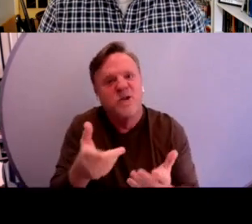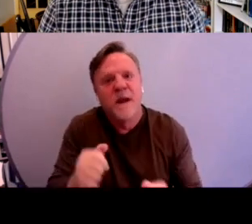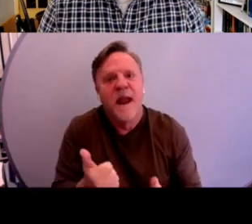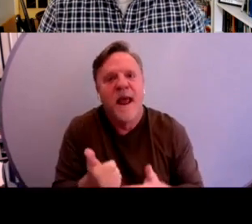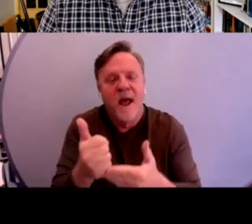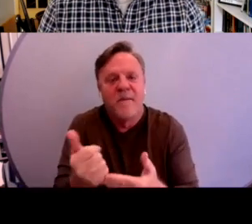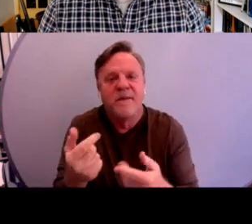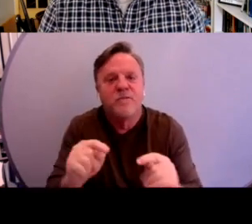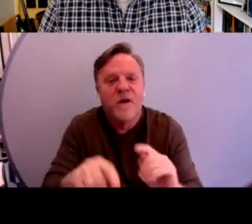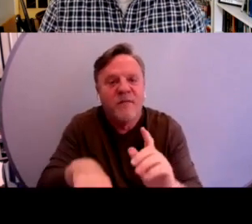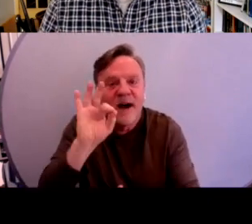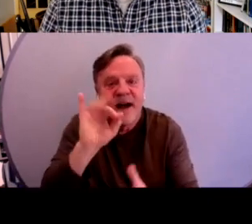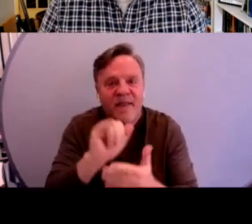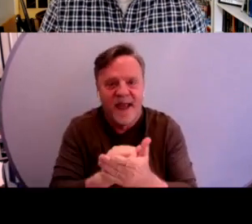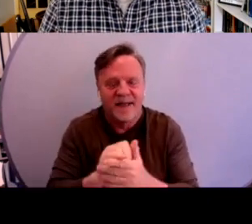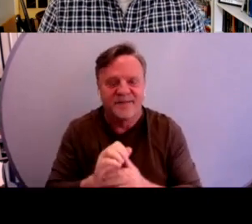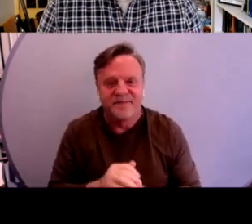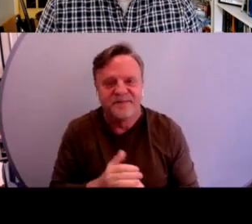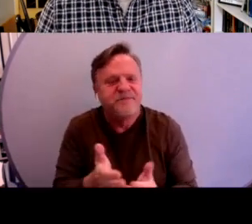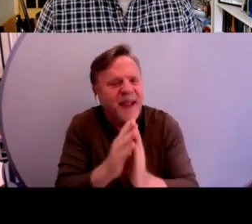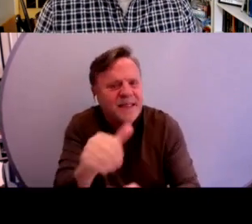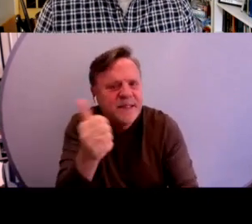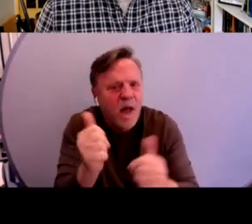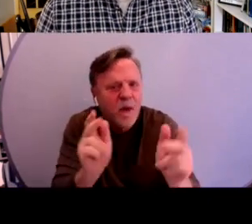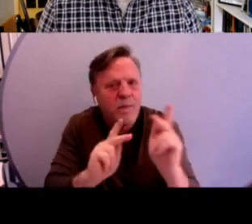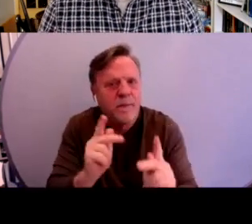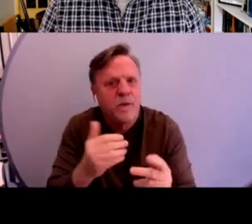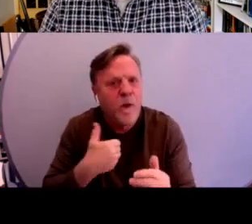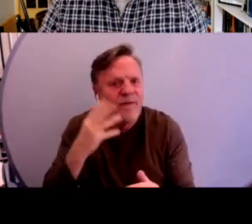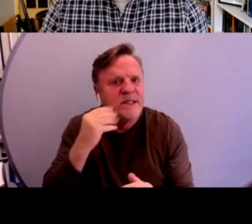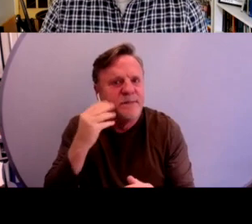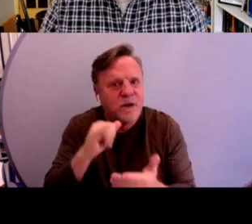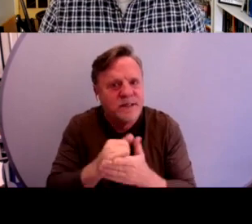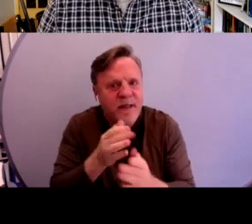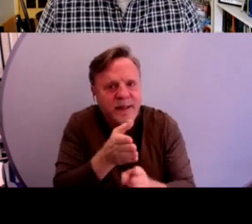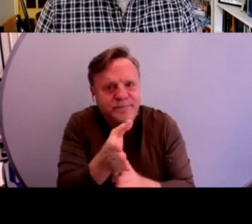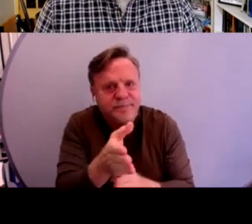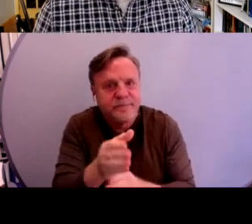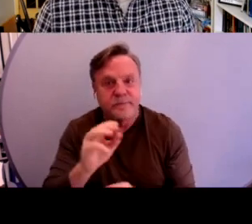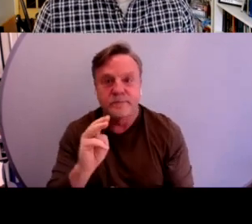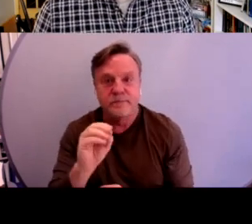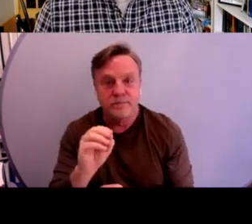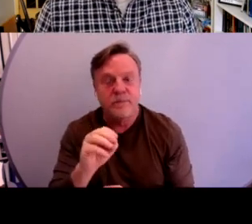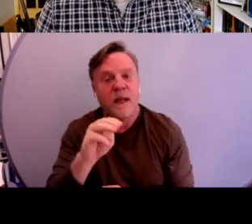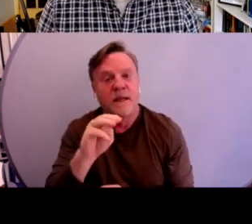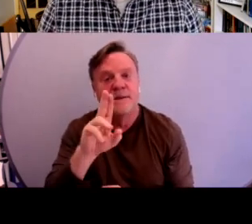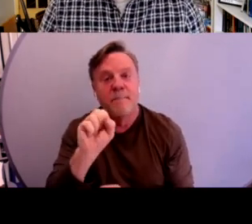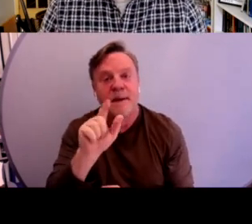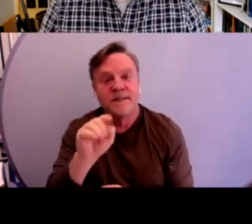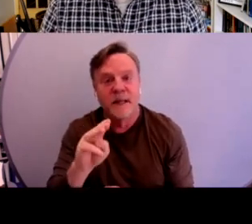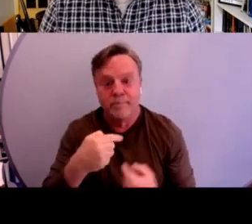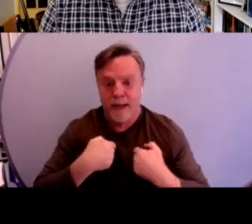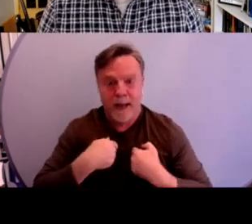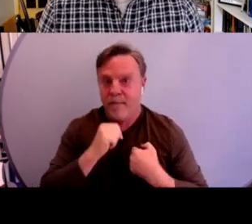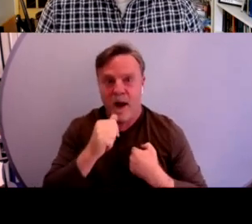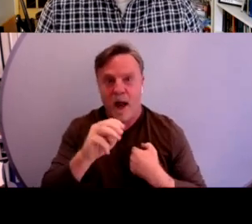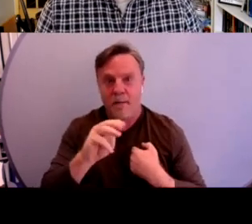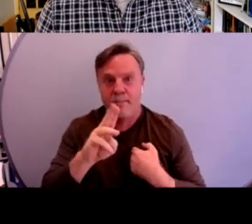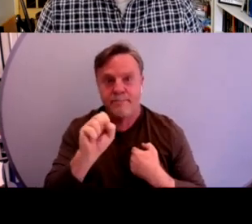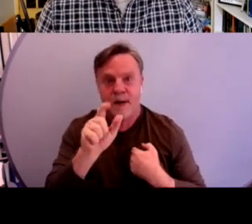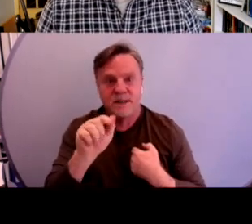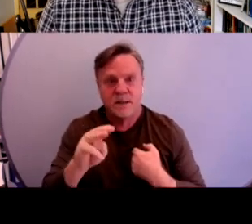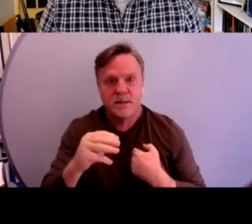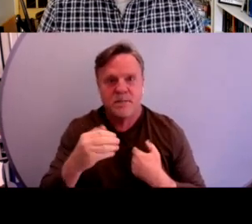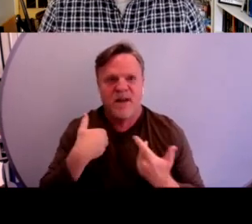that. Ask others who might have experience in that realm. Mo is Muslim. I am not Muslim. I've had very